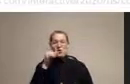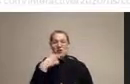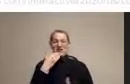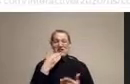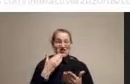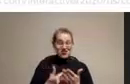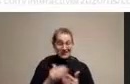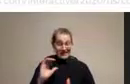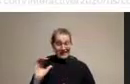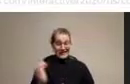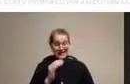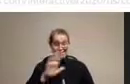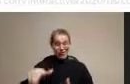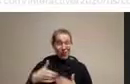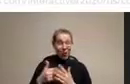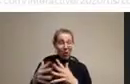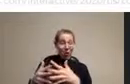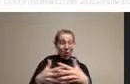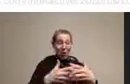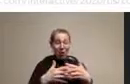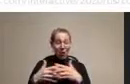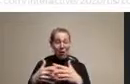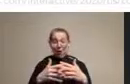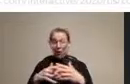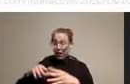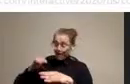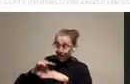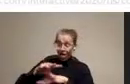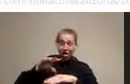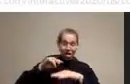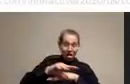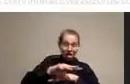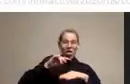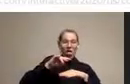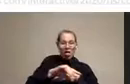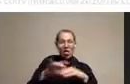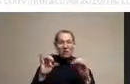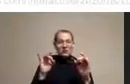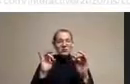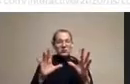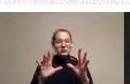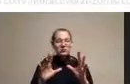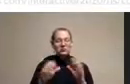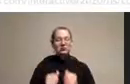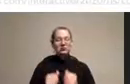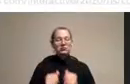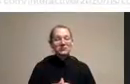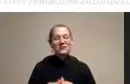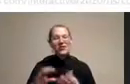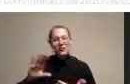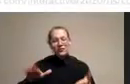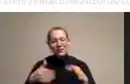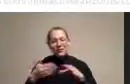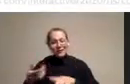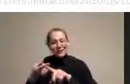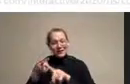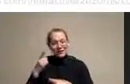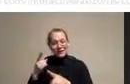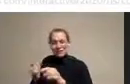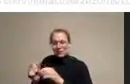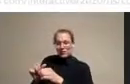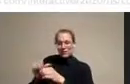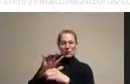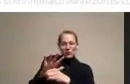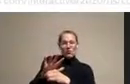And, you know, as I talk about the deaths from COVID, I think there is a danger. that when it talks about